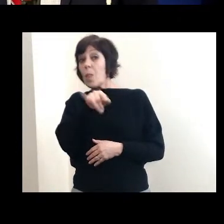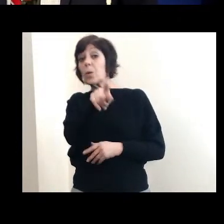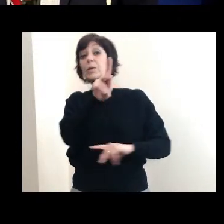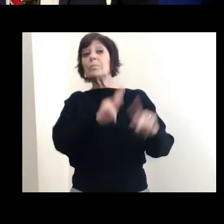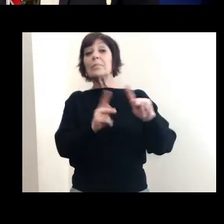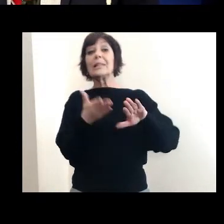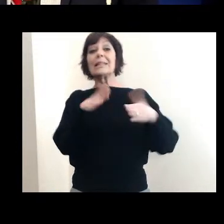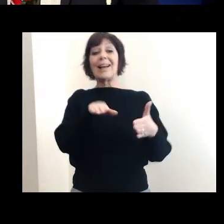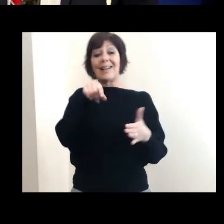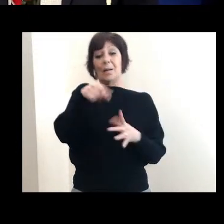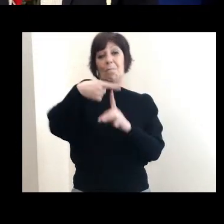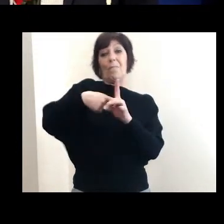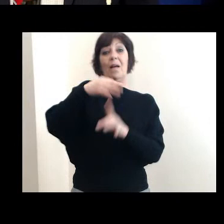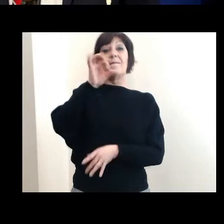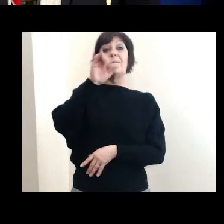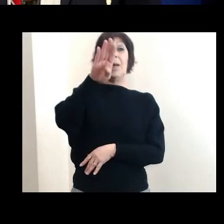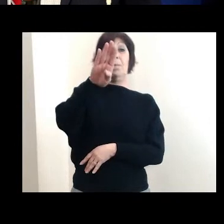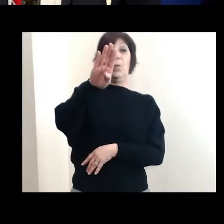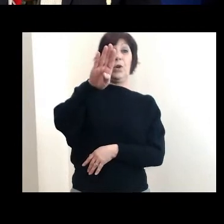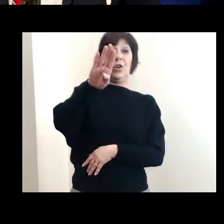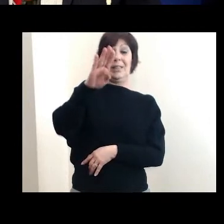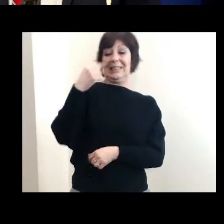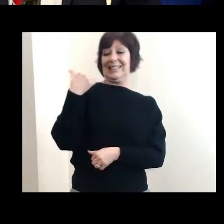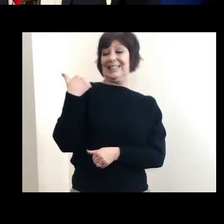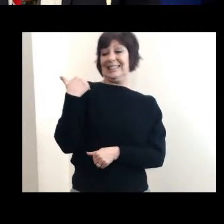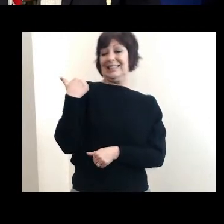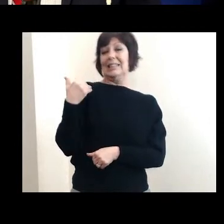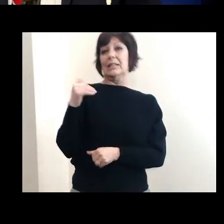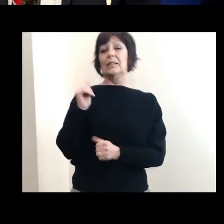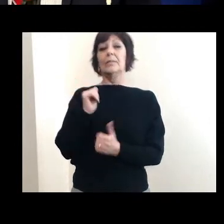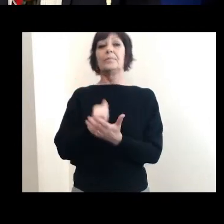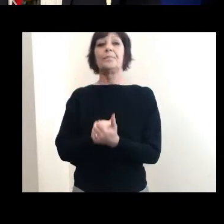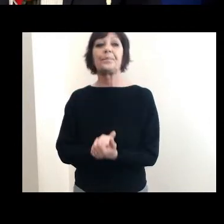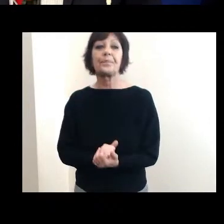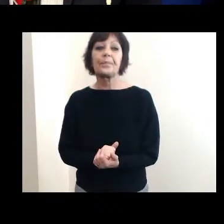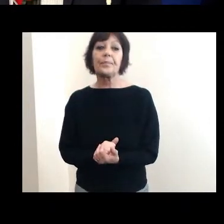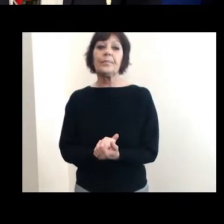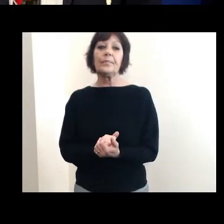in February through our data, which is as of February 18th.